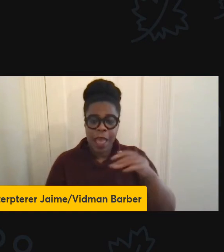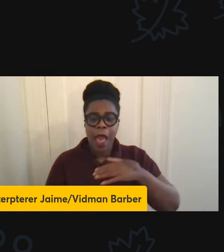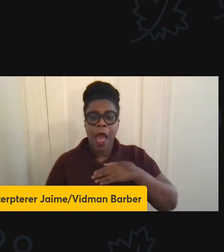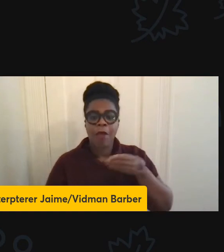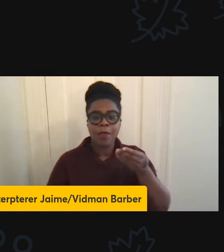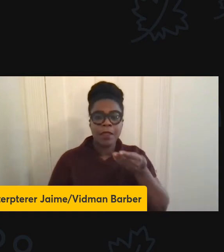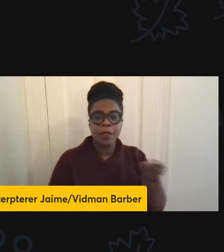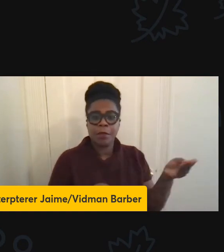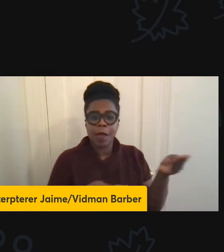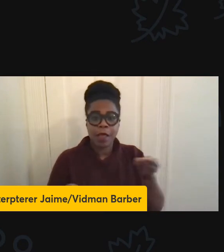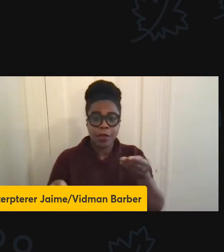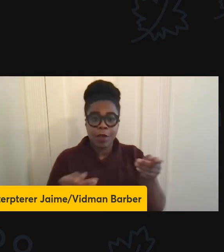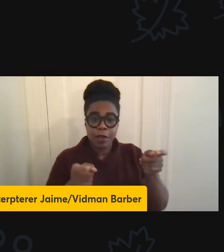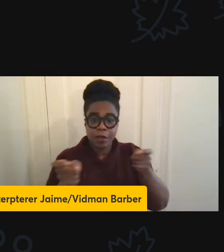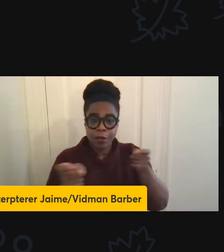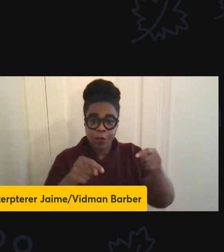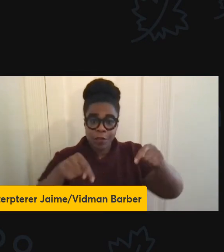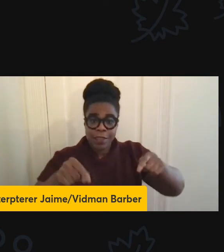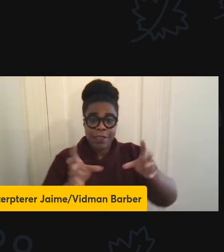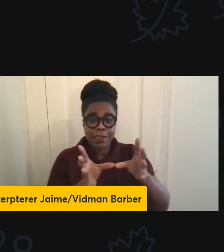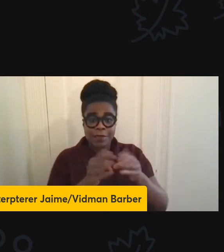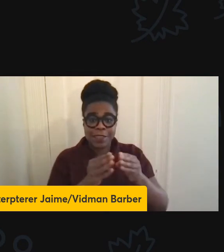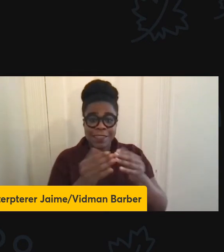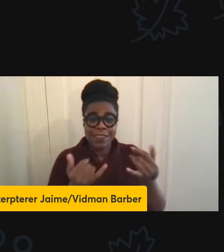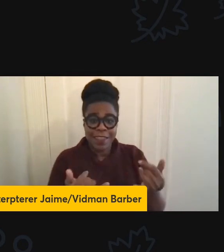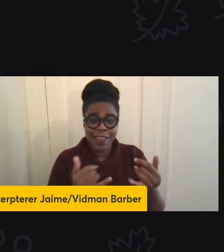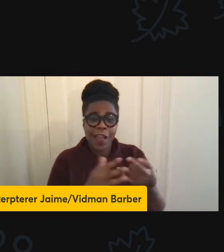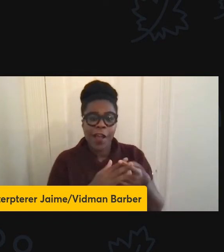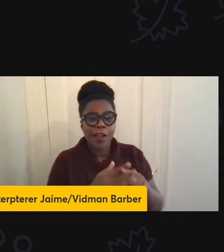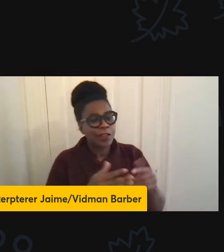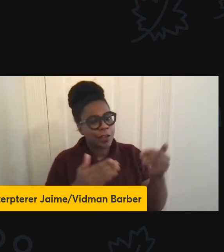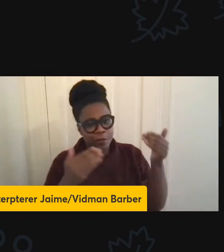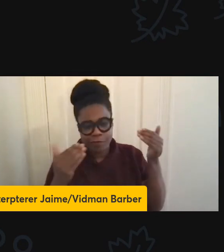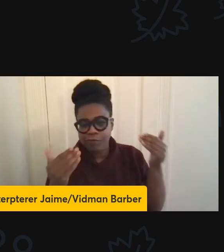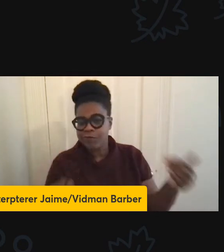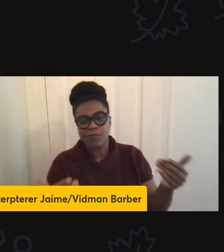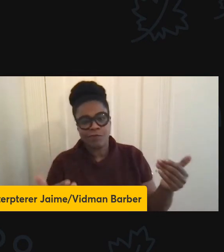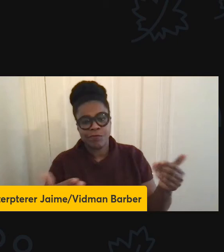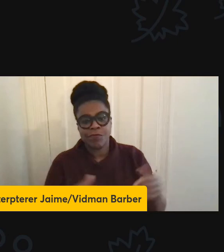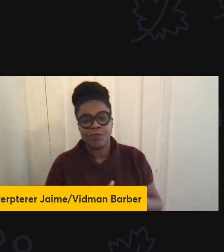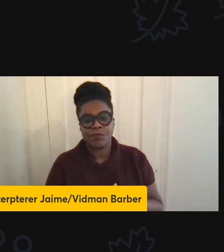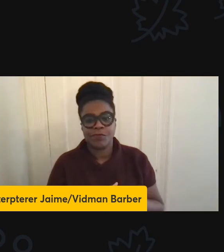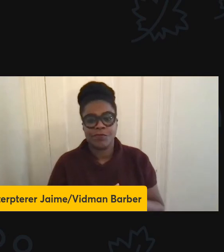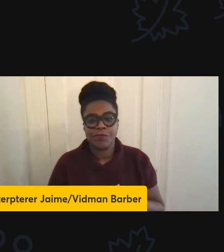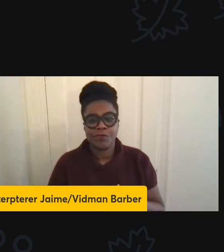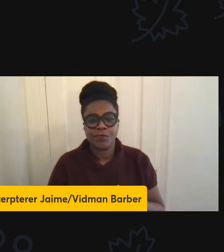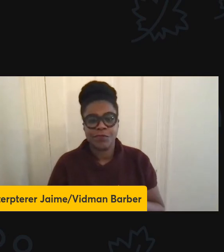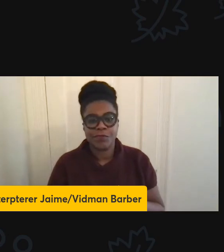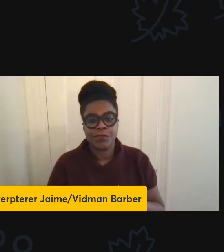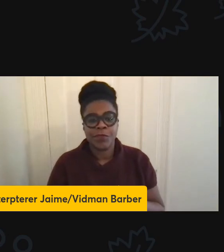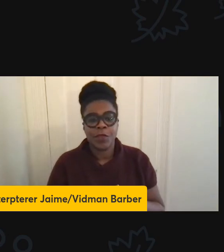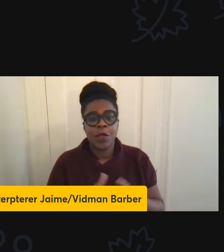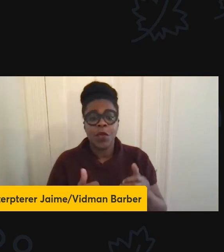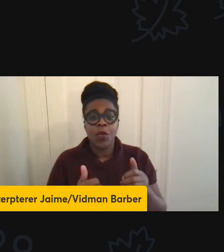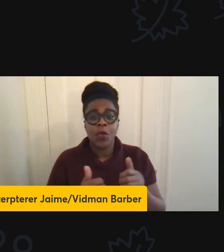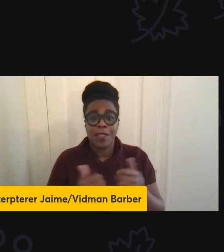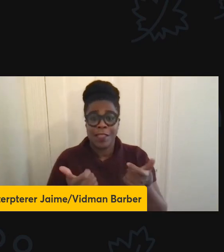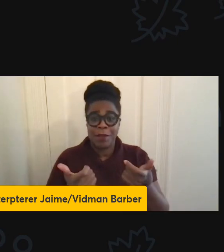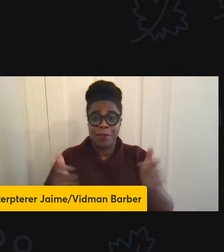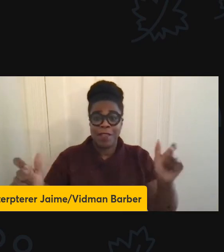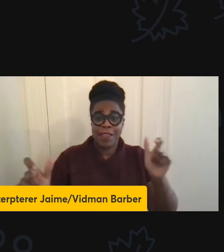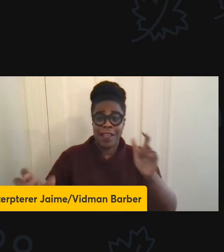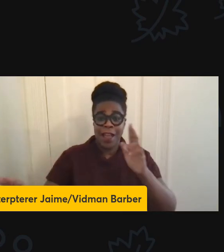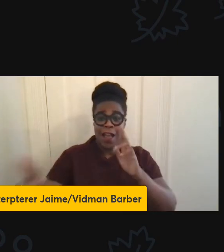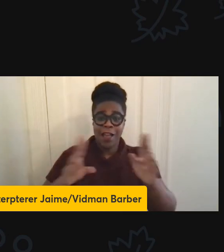this session today, and I'll start right away with a huge honor to